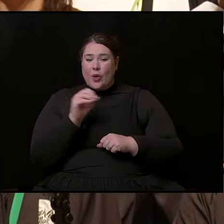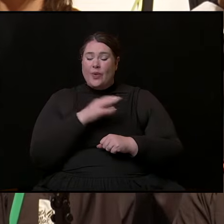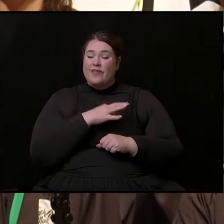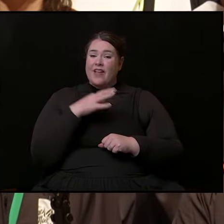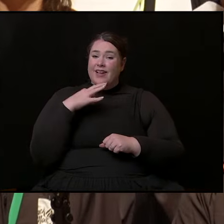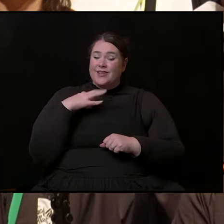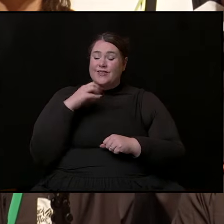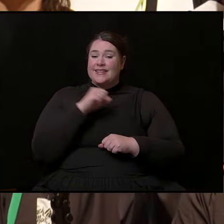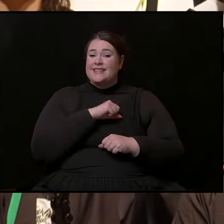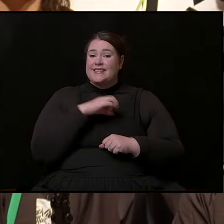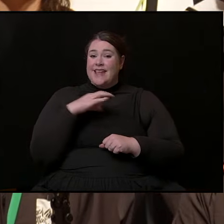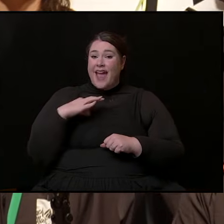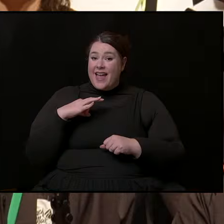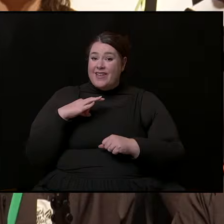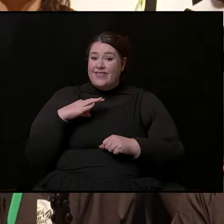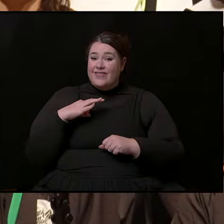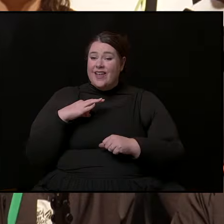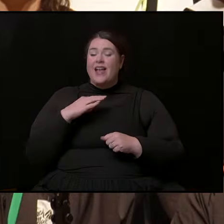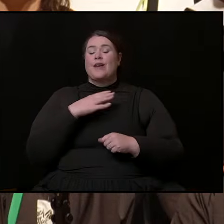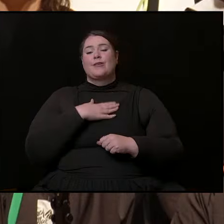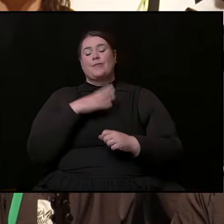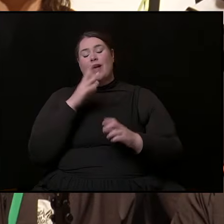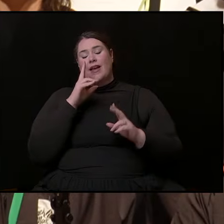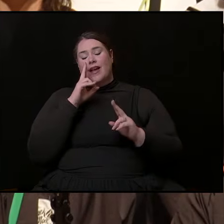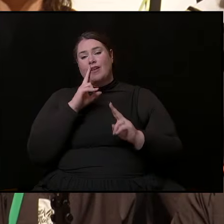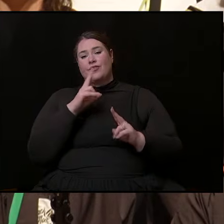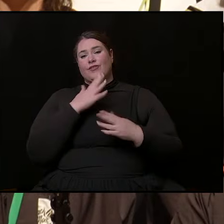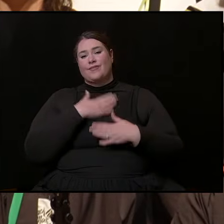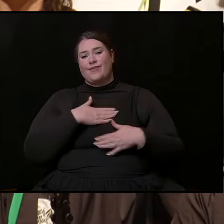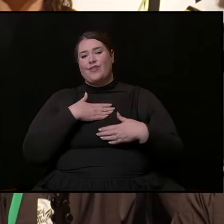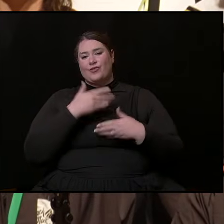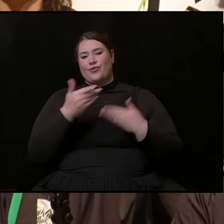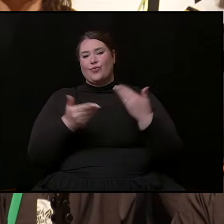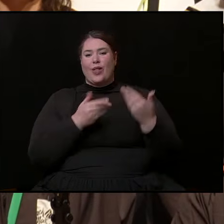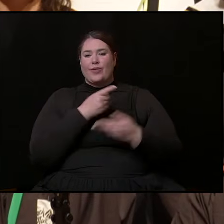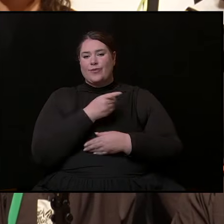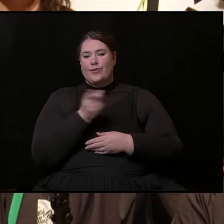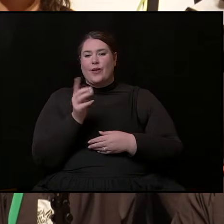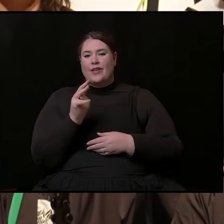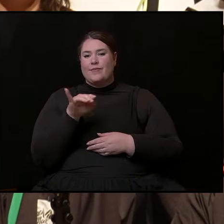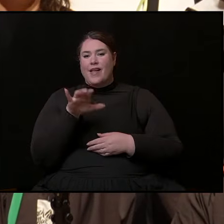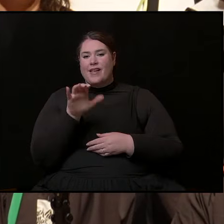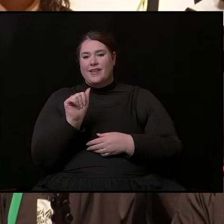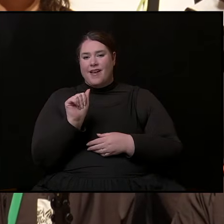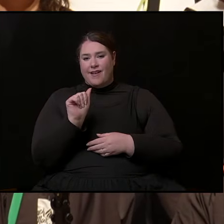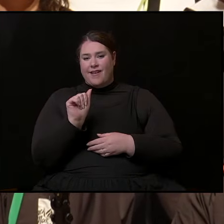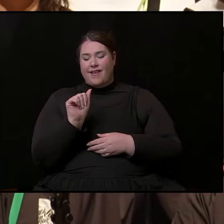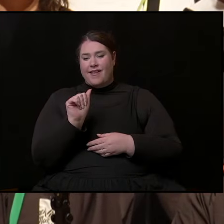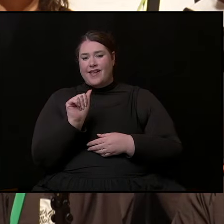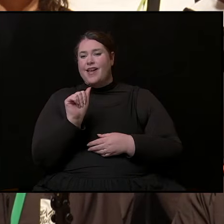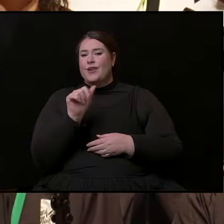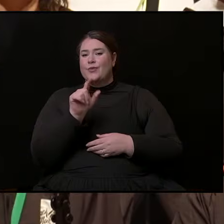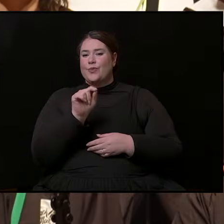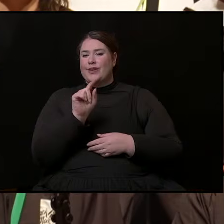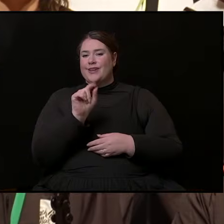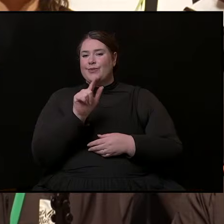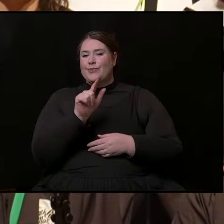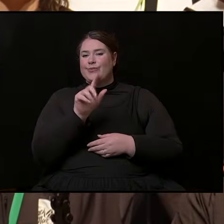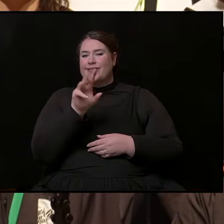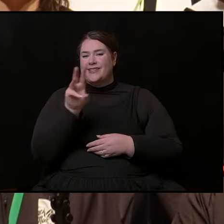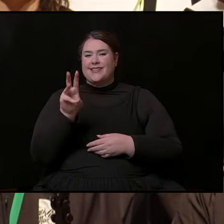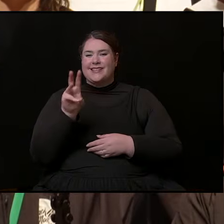staff, it is my pleasure to welcome you to the Maryland Institute College of Arts